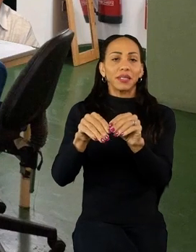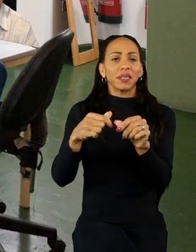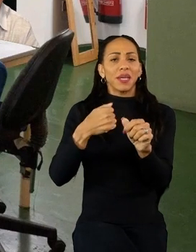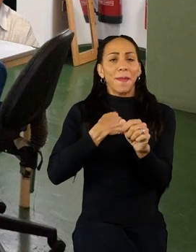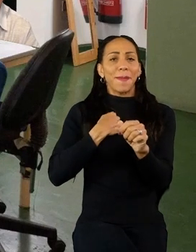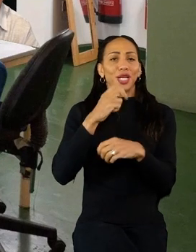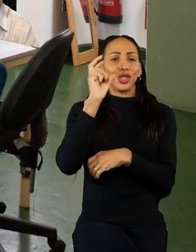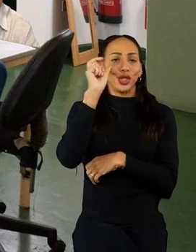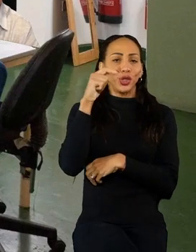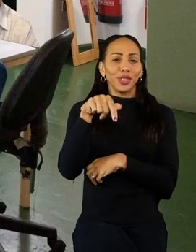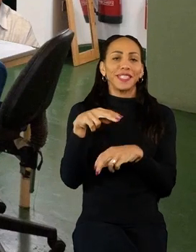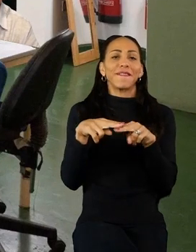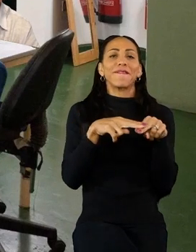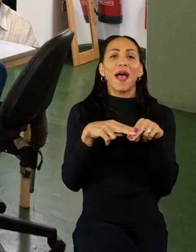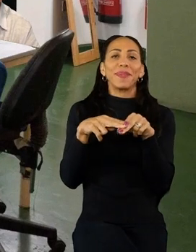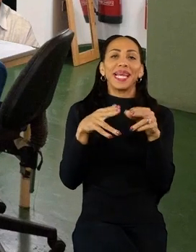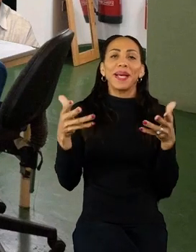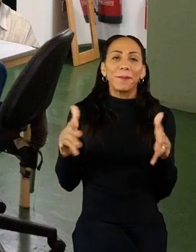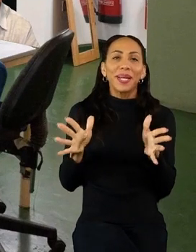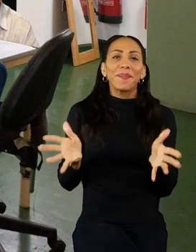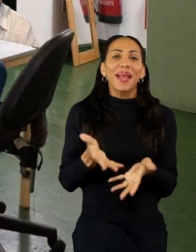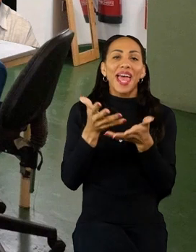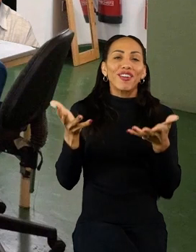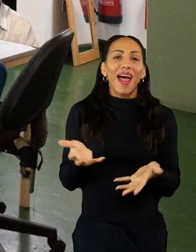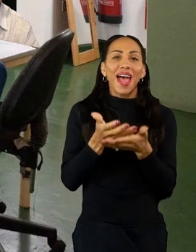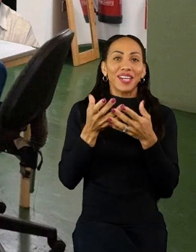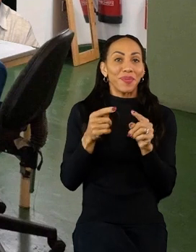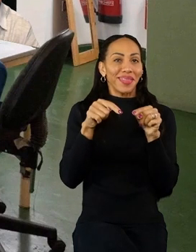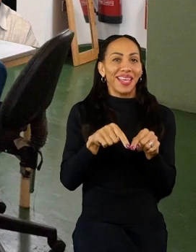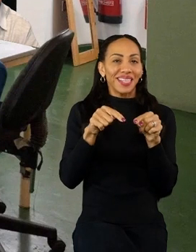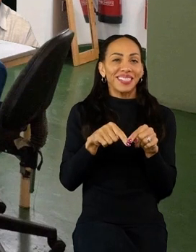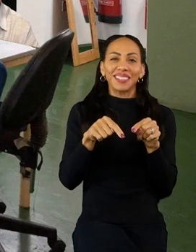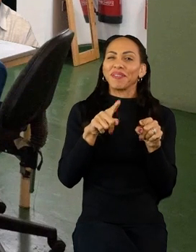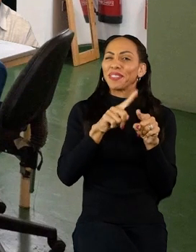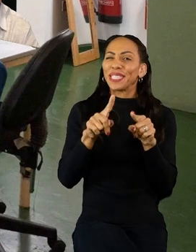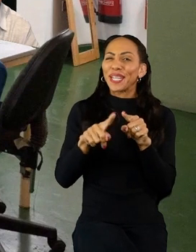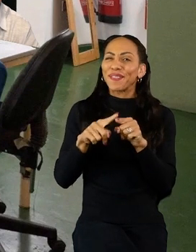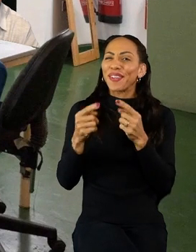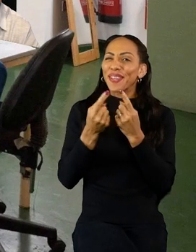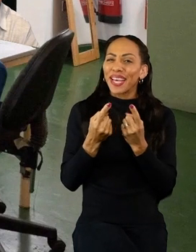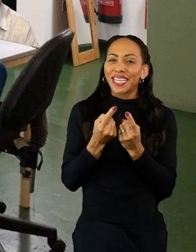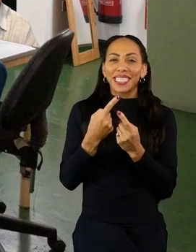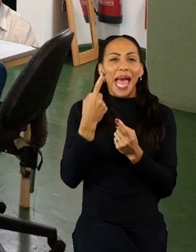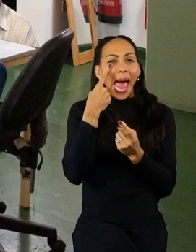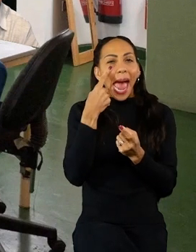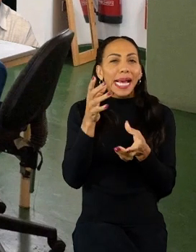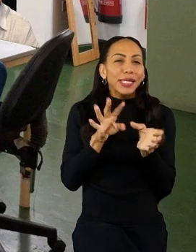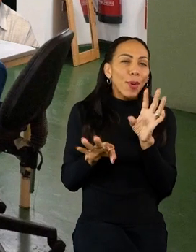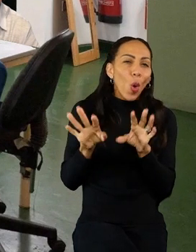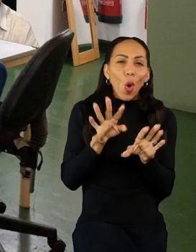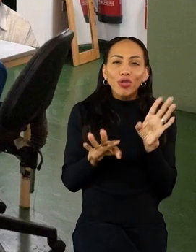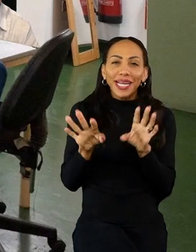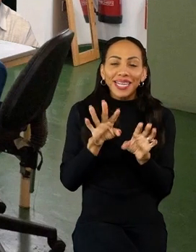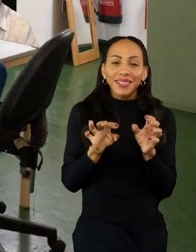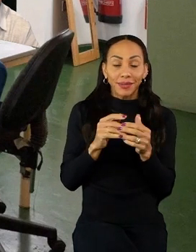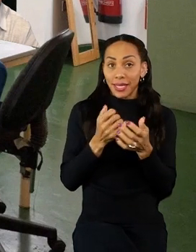exploring it. There's a lot more on the website. you can actually go to it. When I run it, you can do it all from